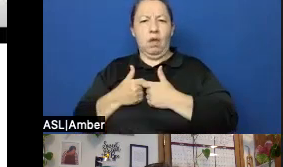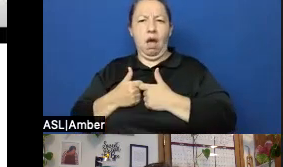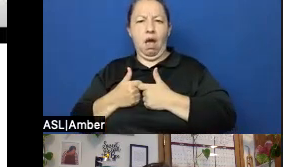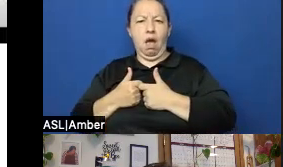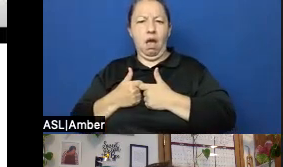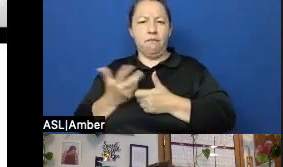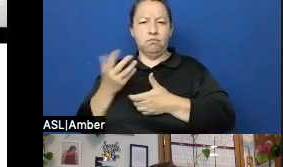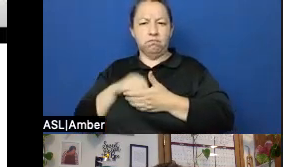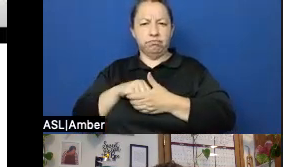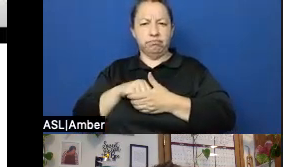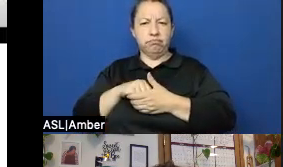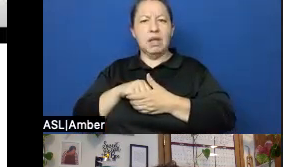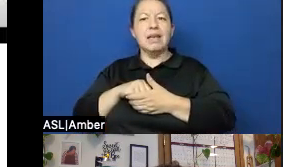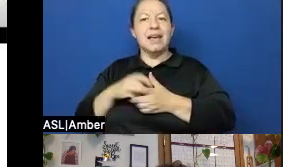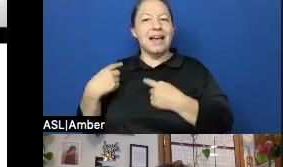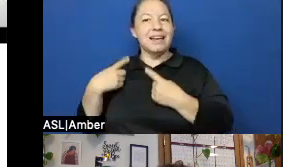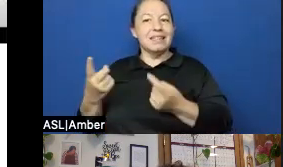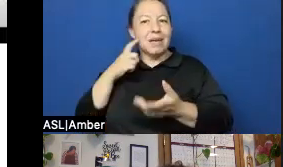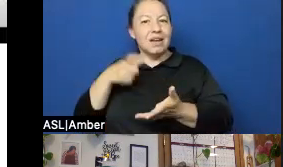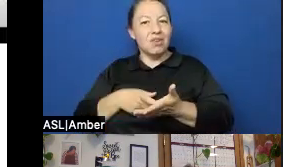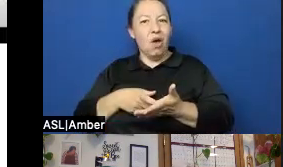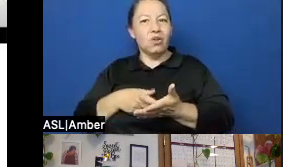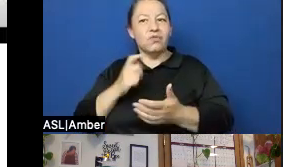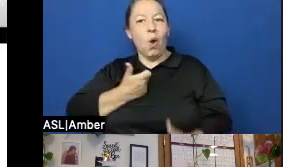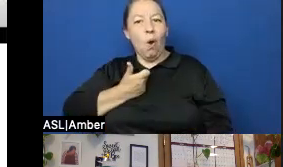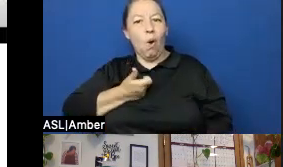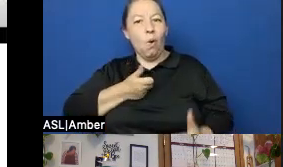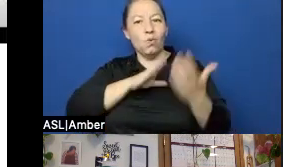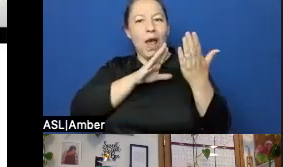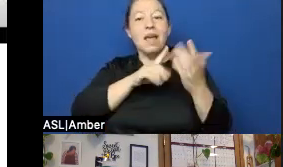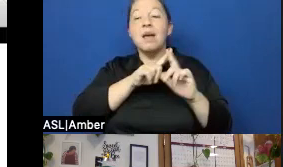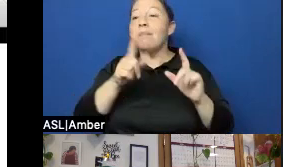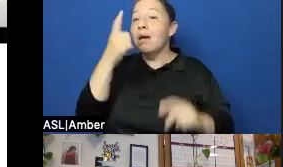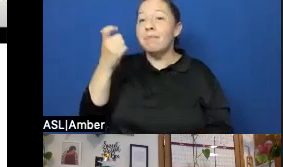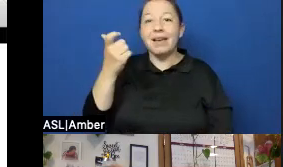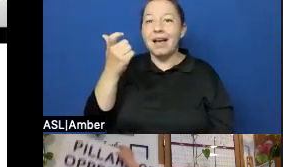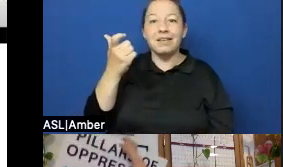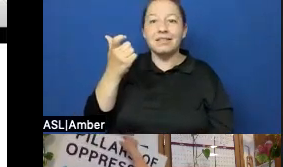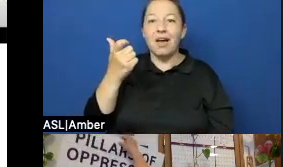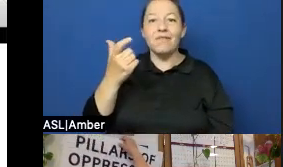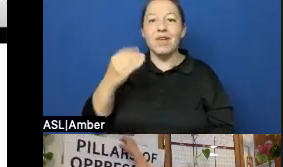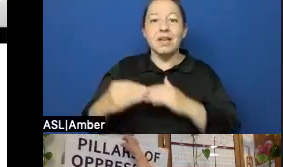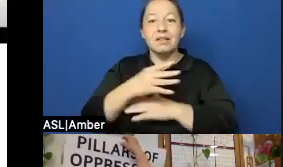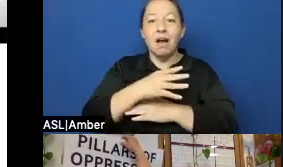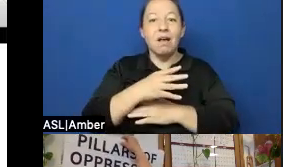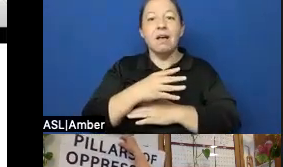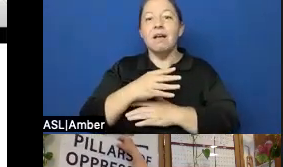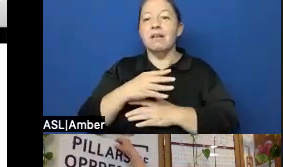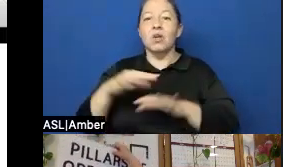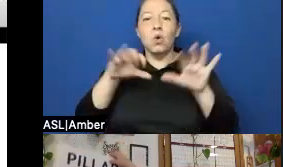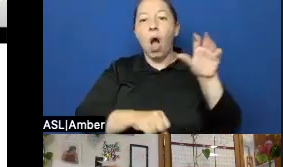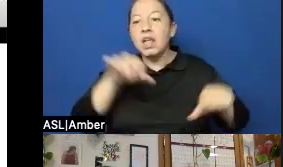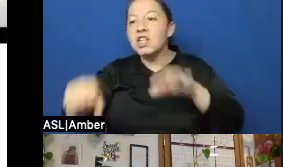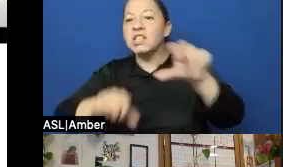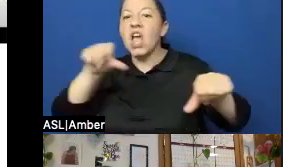been acknowledged in our own way, but because of, you know, the impact of colonization and all the pillars